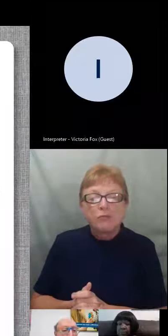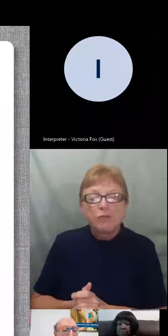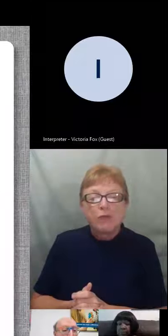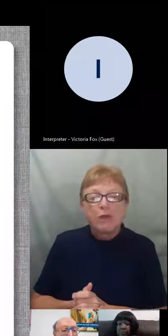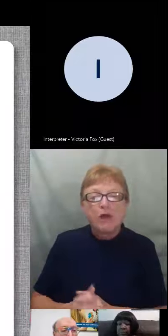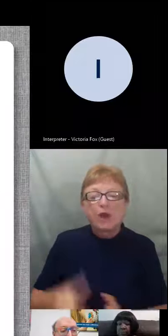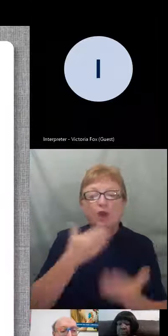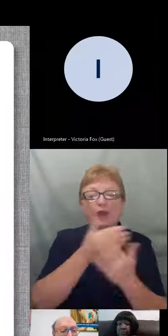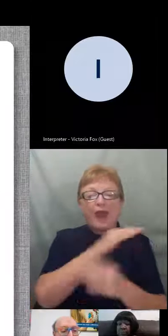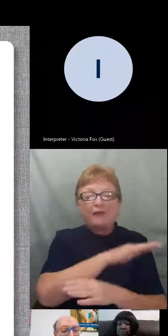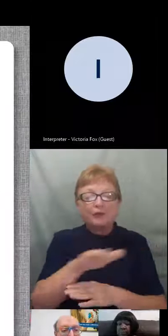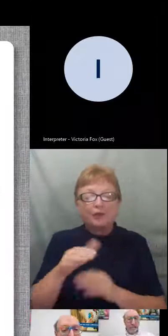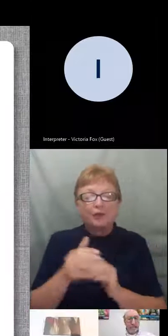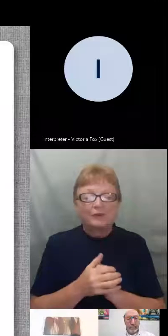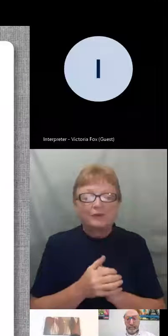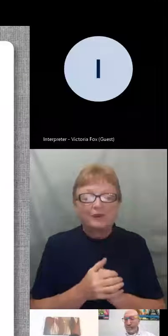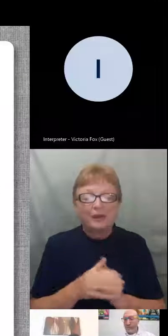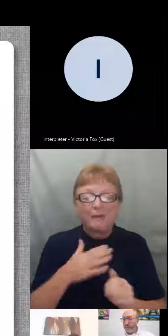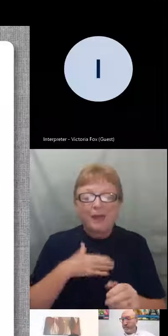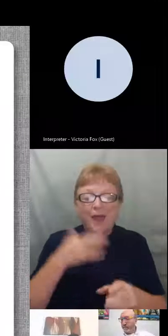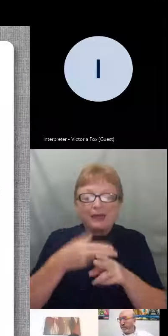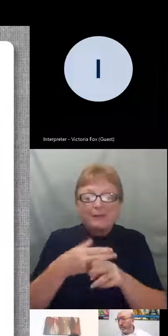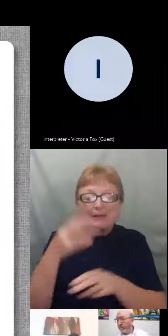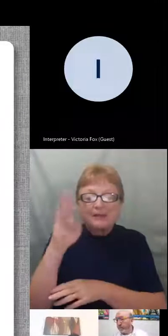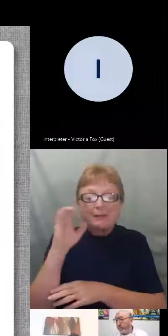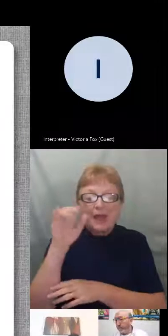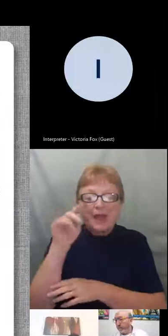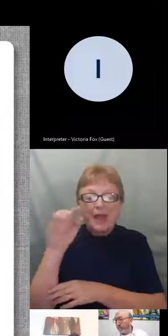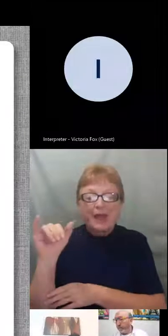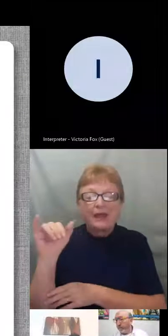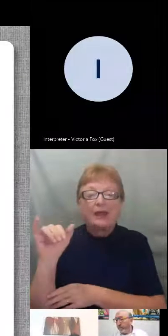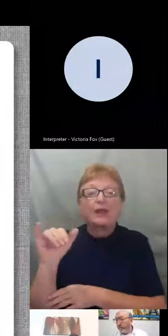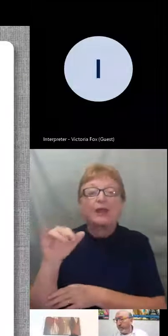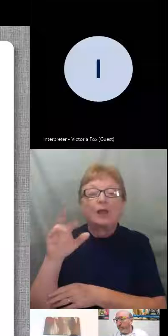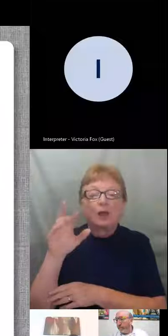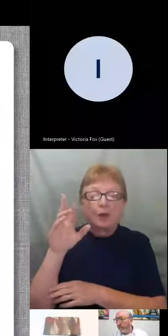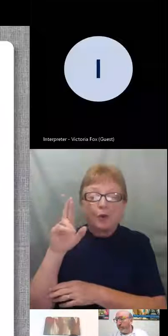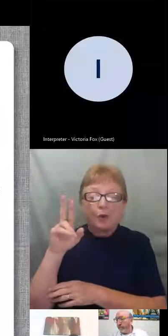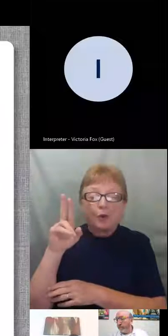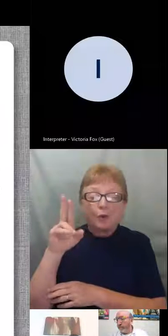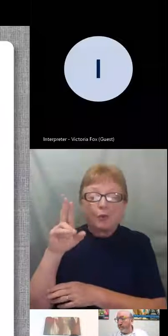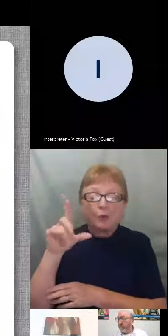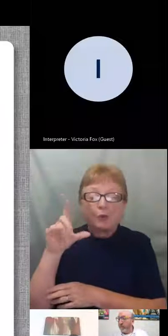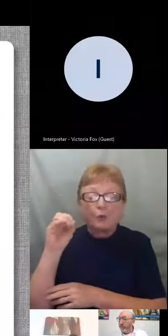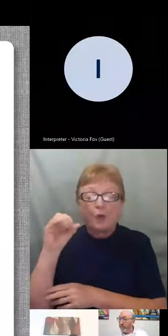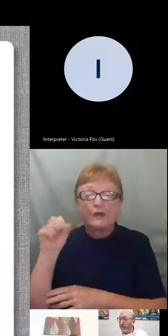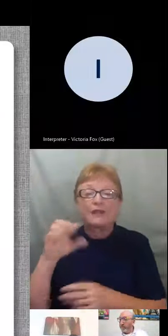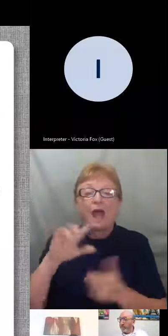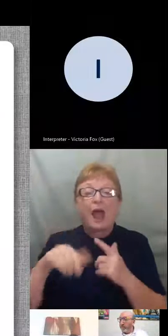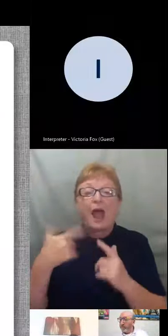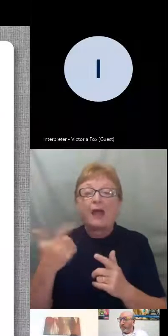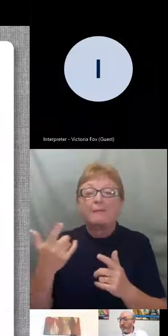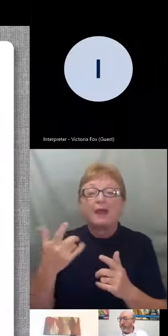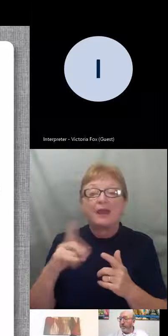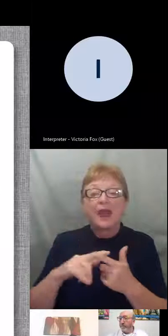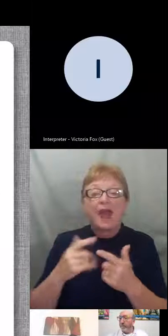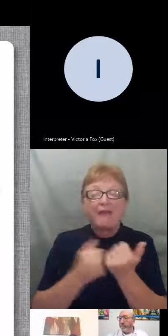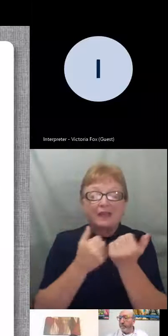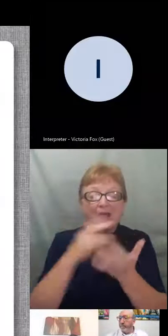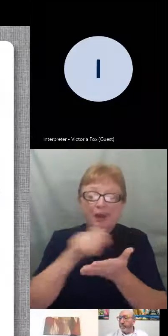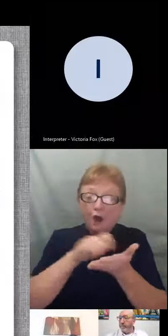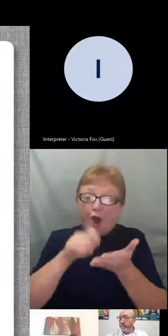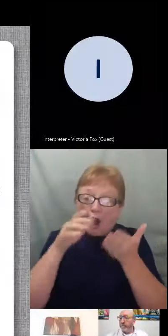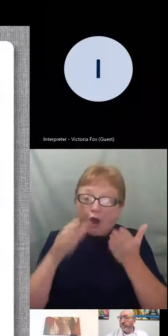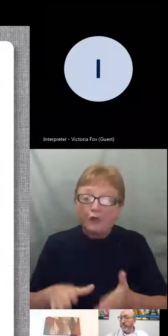Good afternoon. My name is Betty Royce. I'm an advocate, author of 3 books, and a member